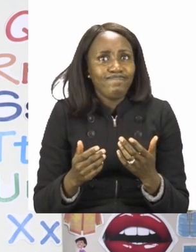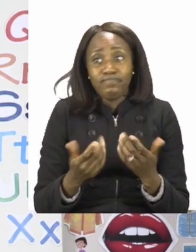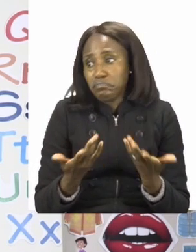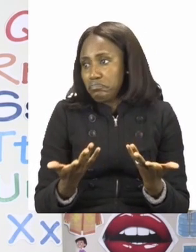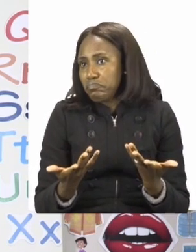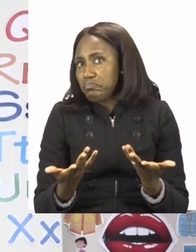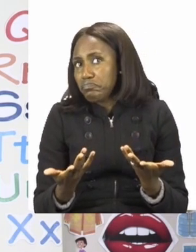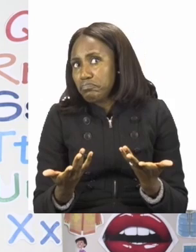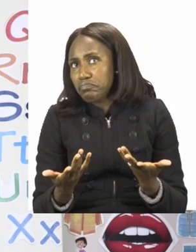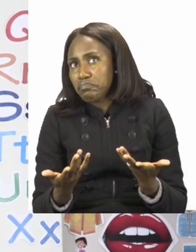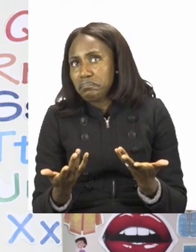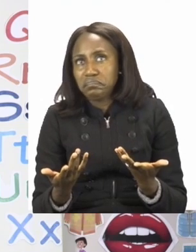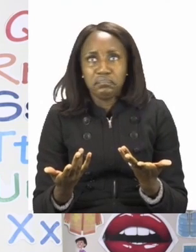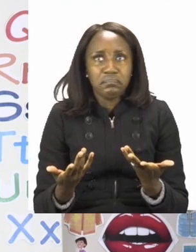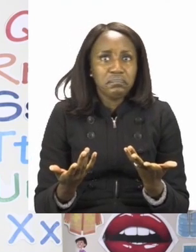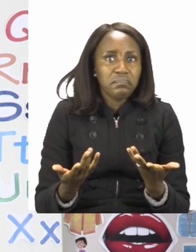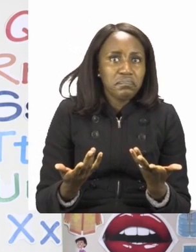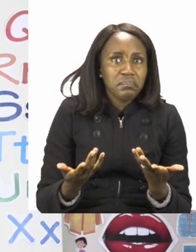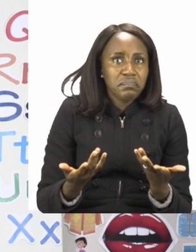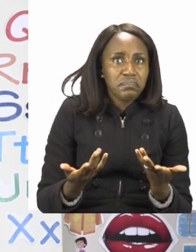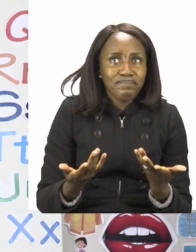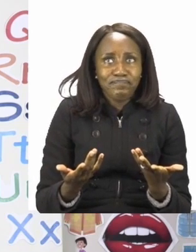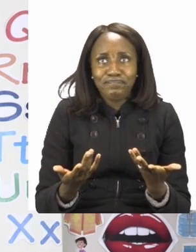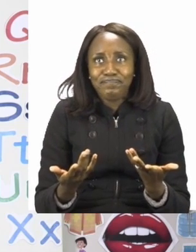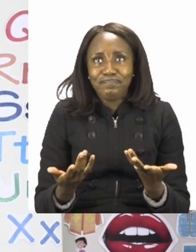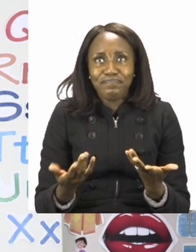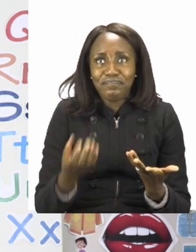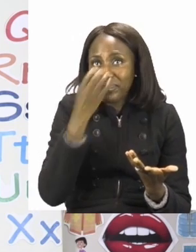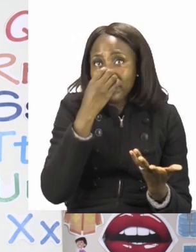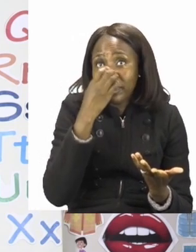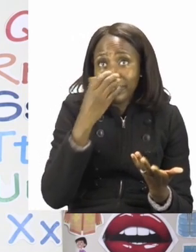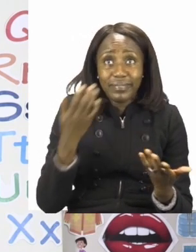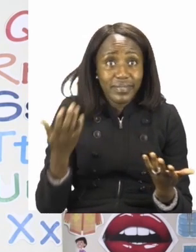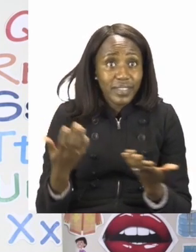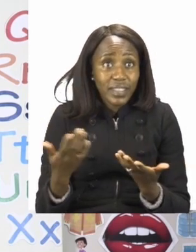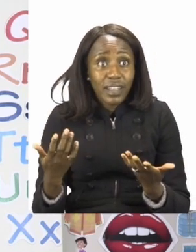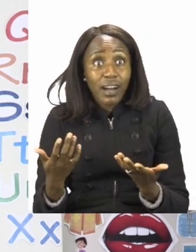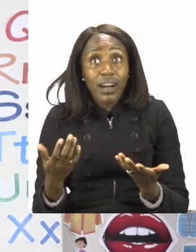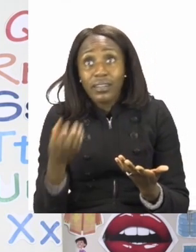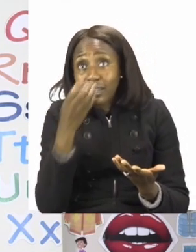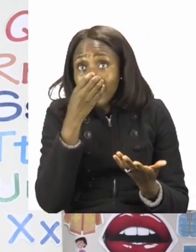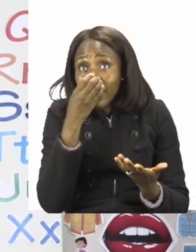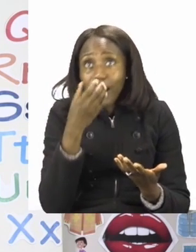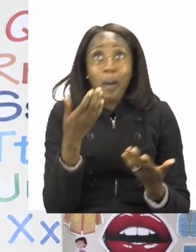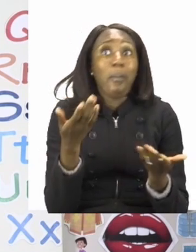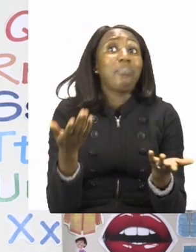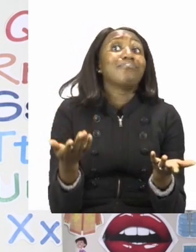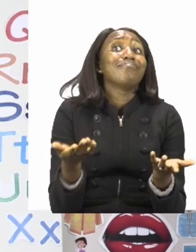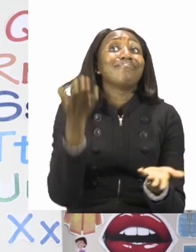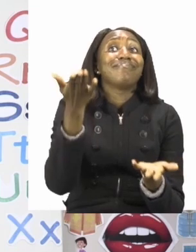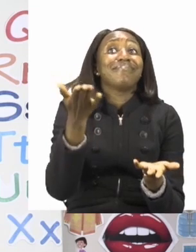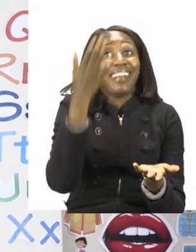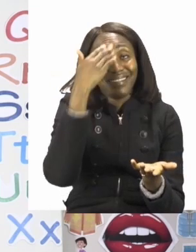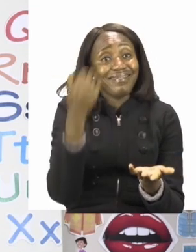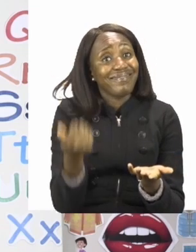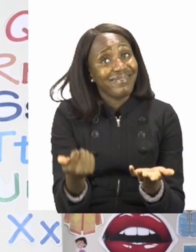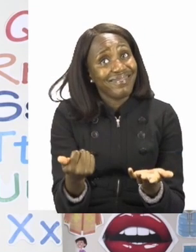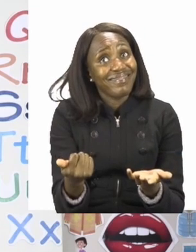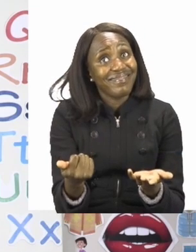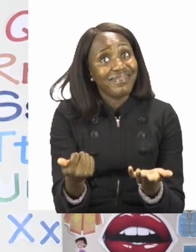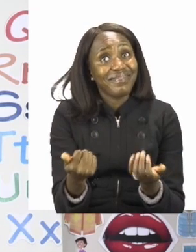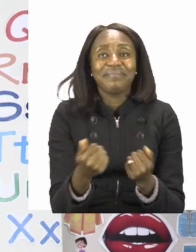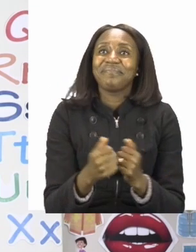is somewhere waiting for us to finish. Zoshi! Oh, there he